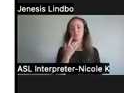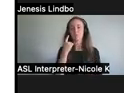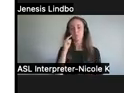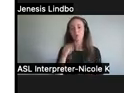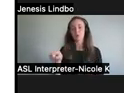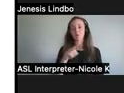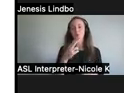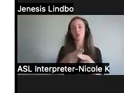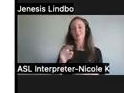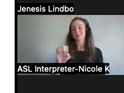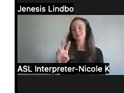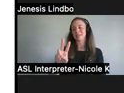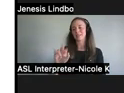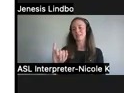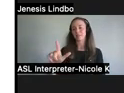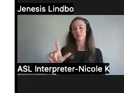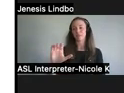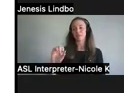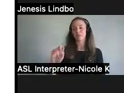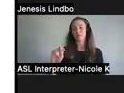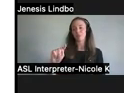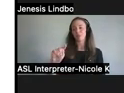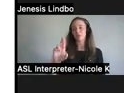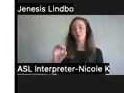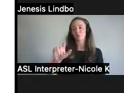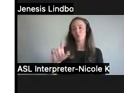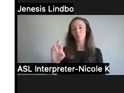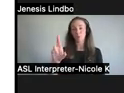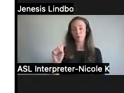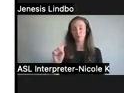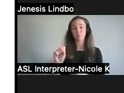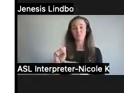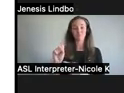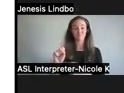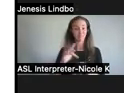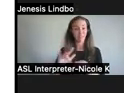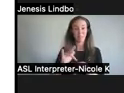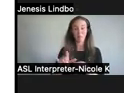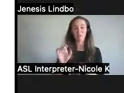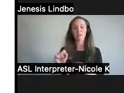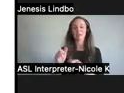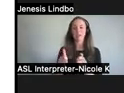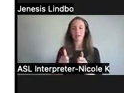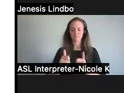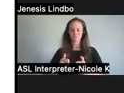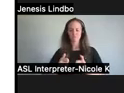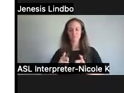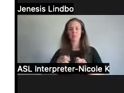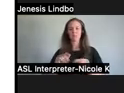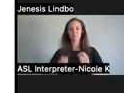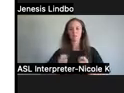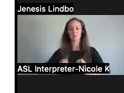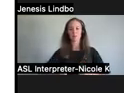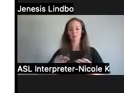Evil Controllers. So Evil Controllers is an option that's available that customizes controllers, and they move buttons